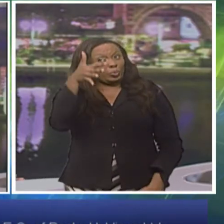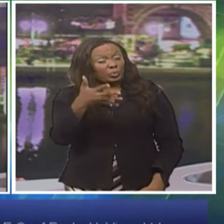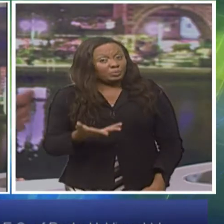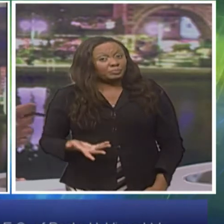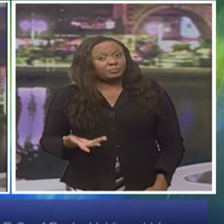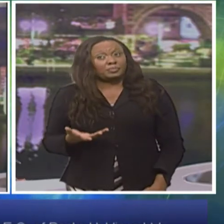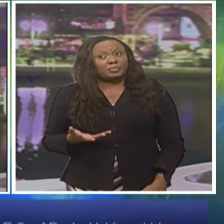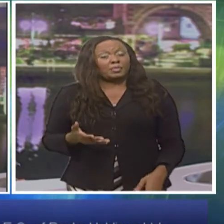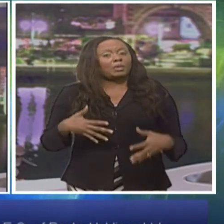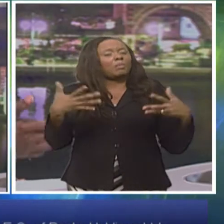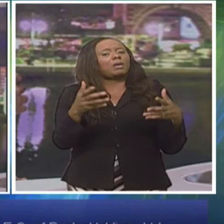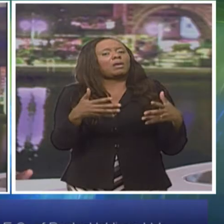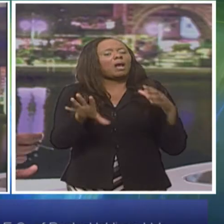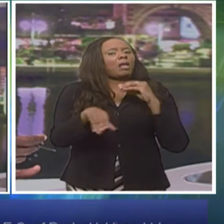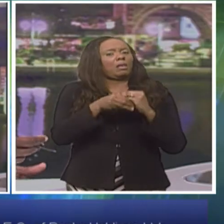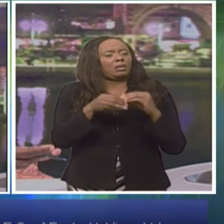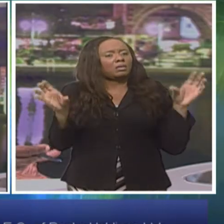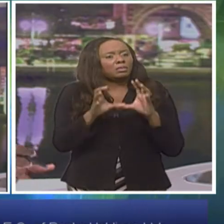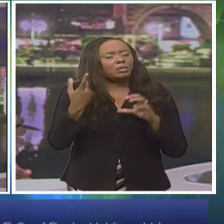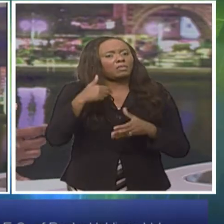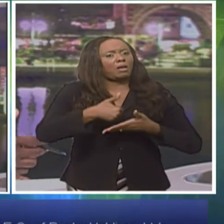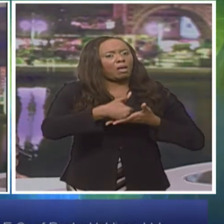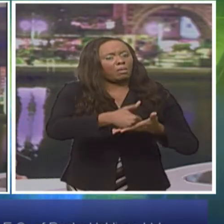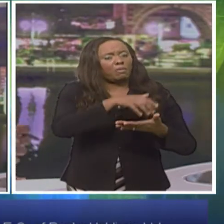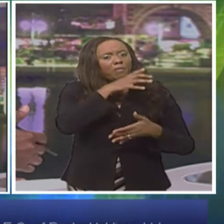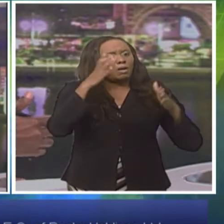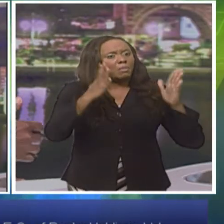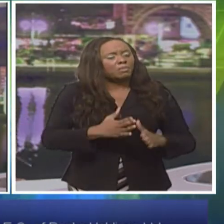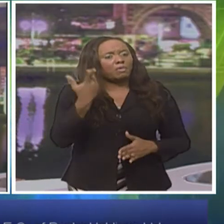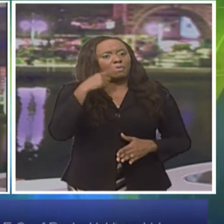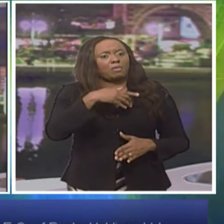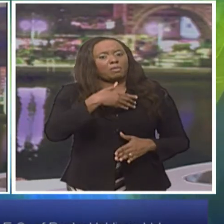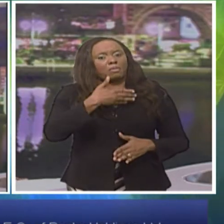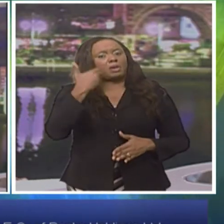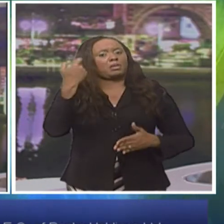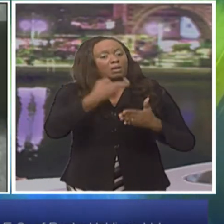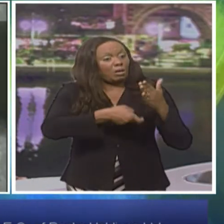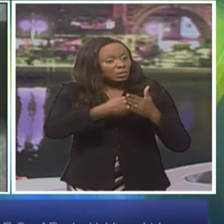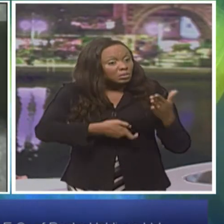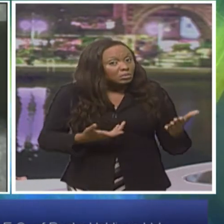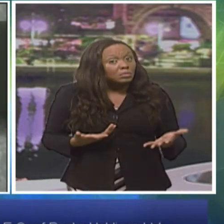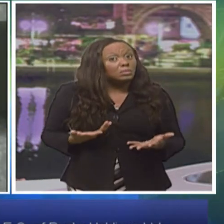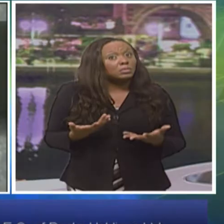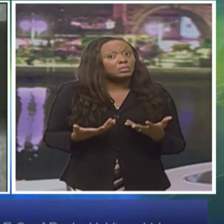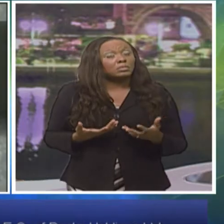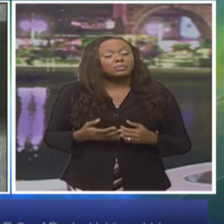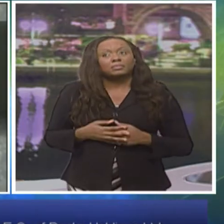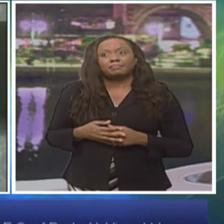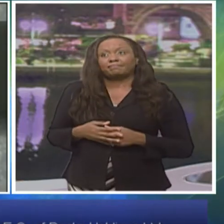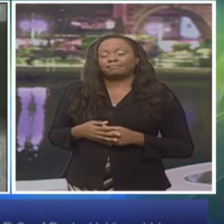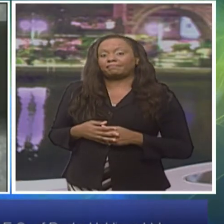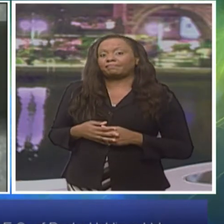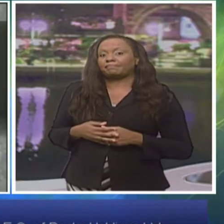dairy industry, to help the farmers, and to help us consumers at the end of the day get better prices in terms of milk? Well, this is one element of it. The